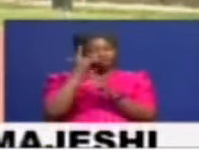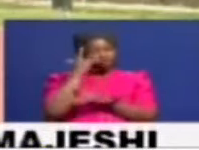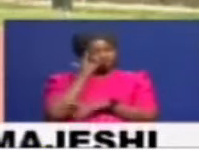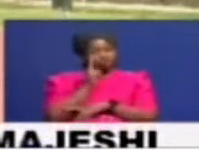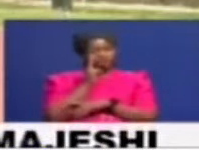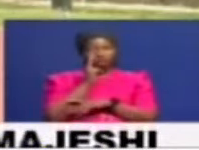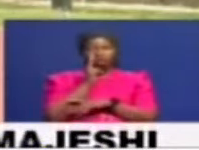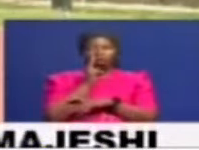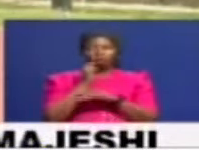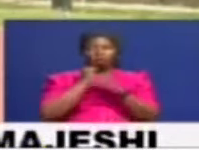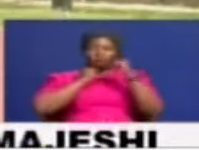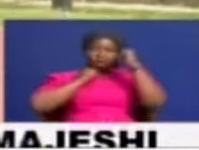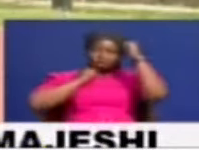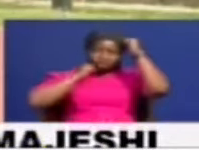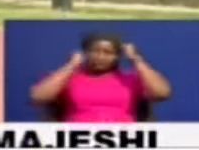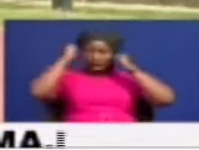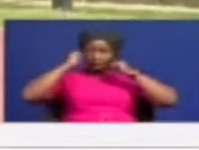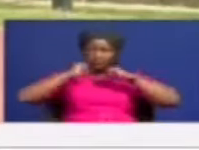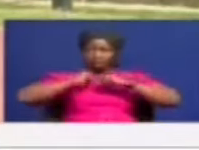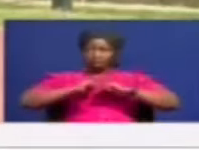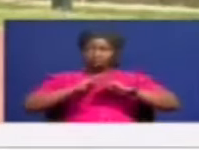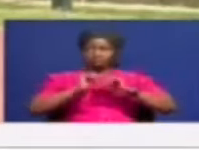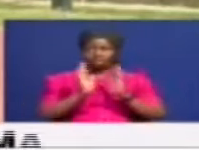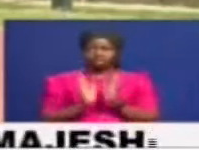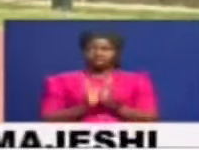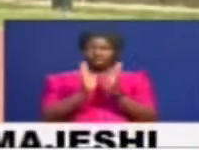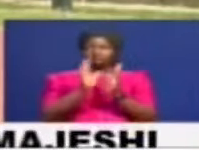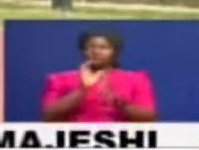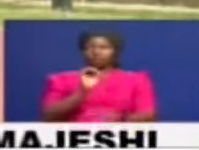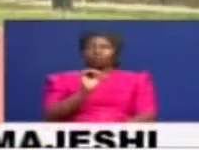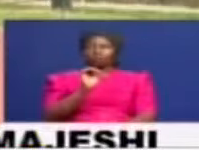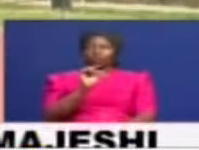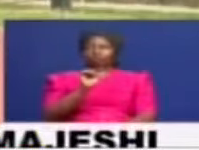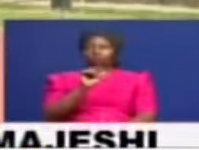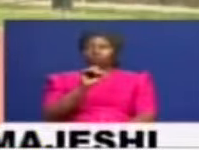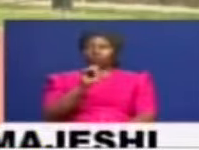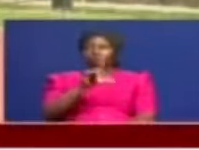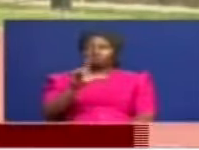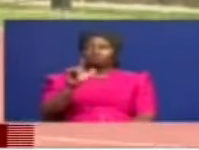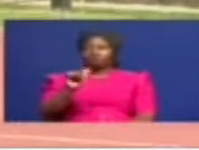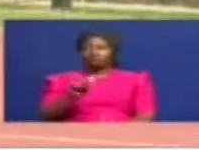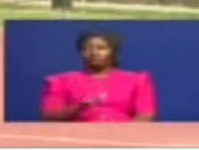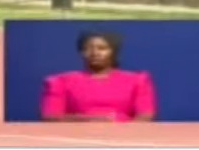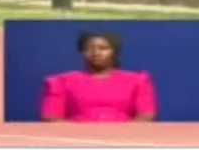general helped put up. Tomorrow will be the exercise of consecrating it,